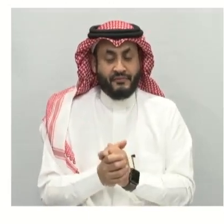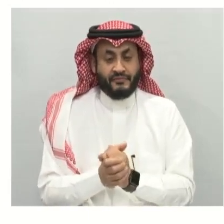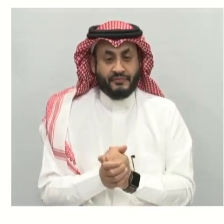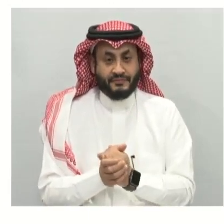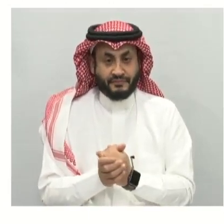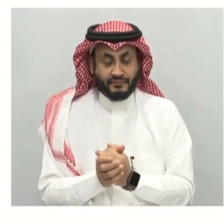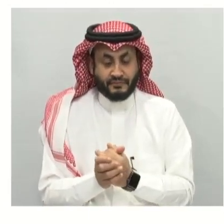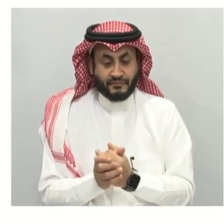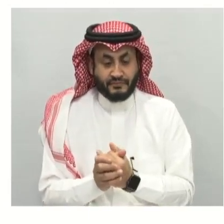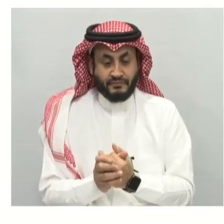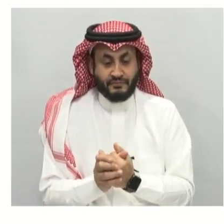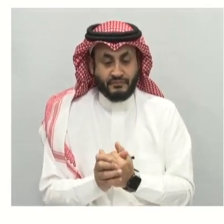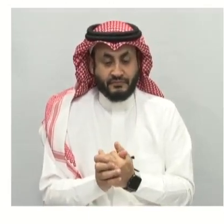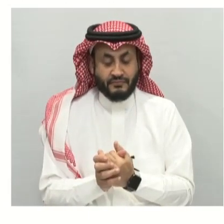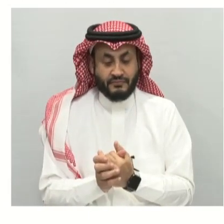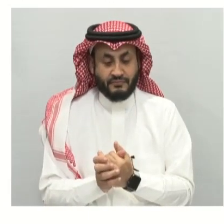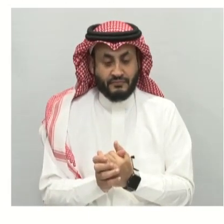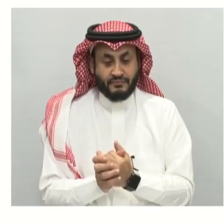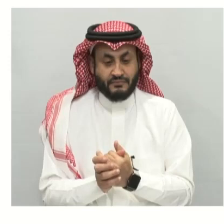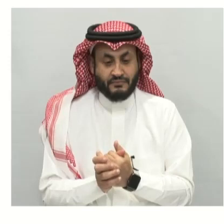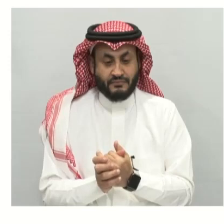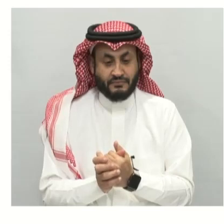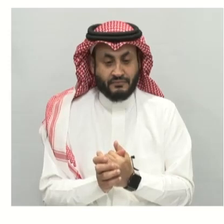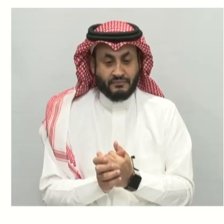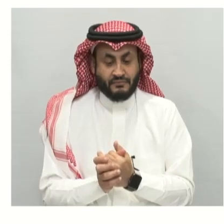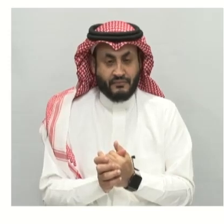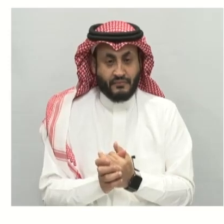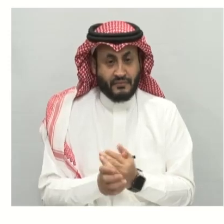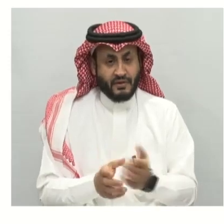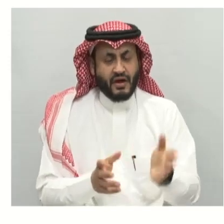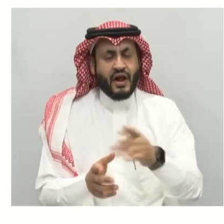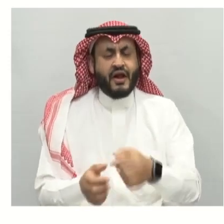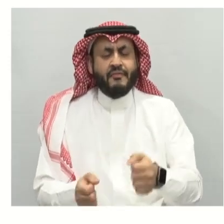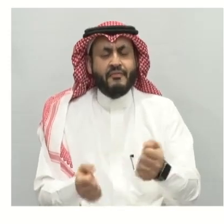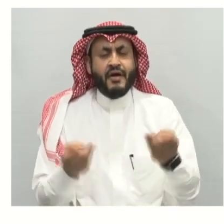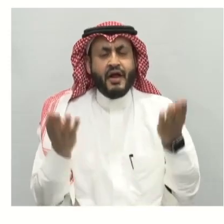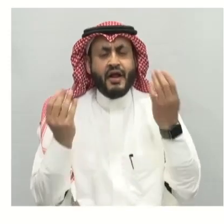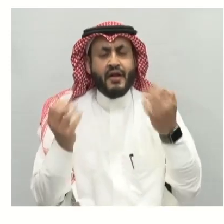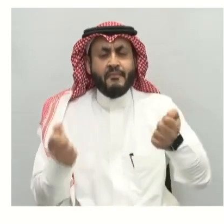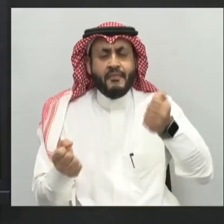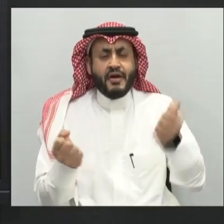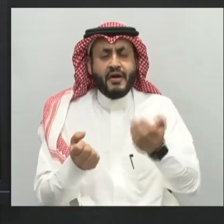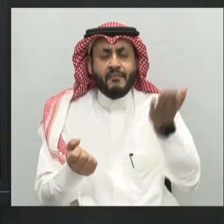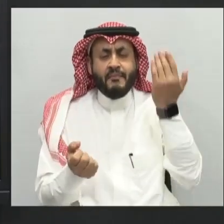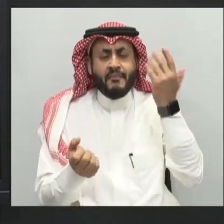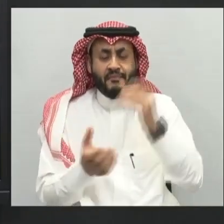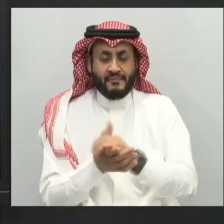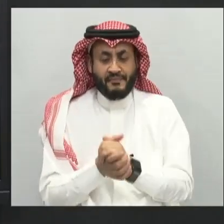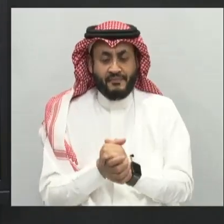with. Are you ready? Okay, so let's go over what we took last time. Do you remember what we did last